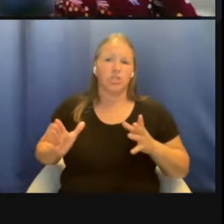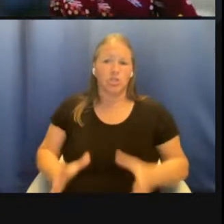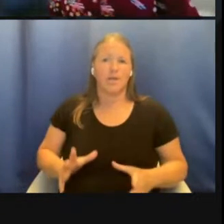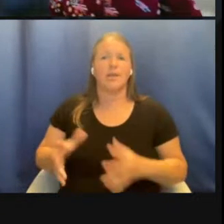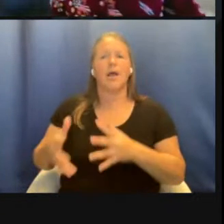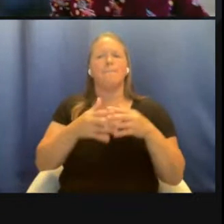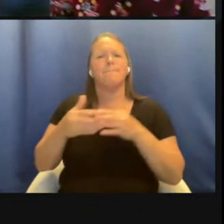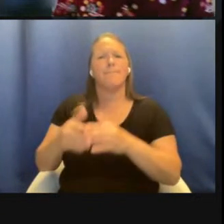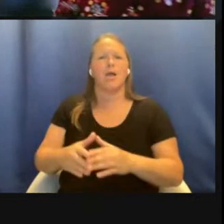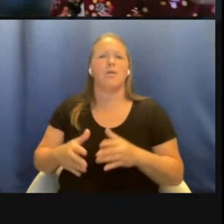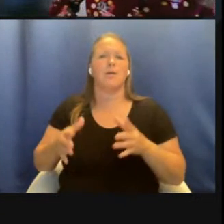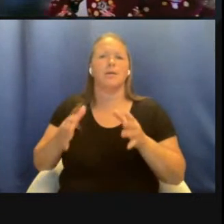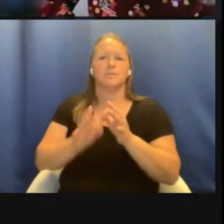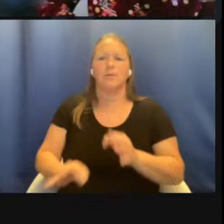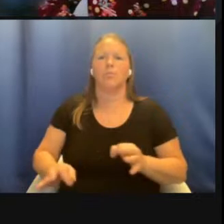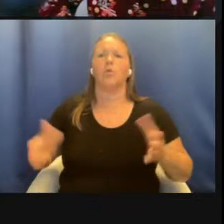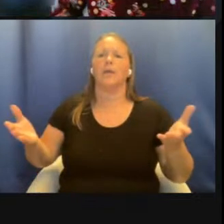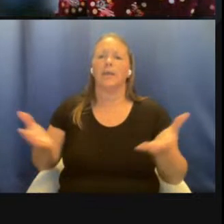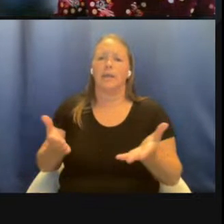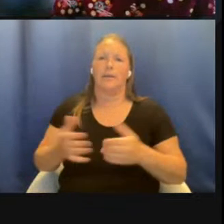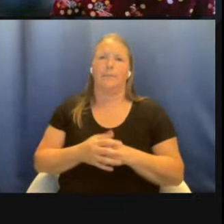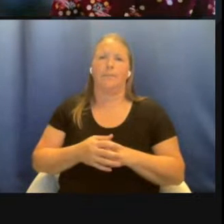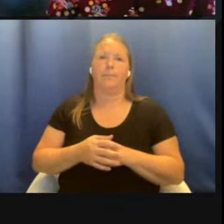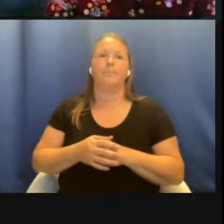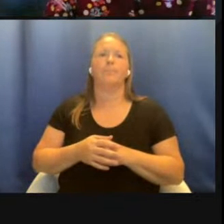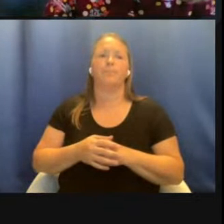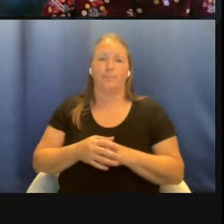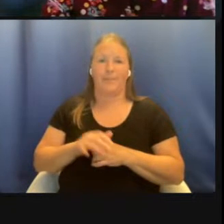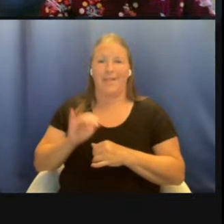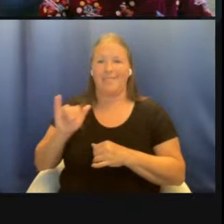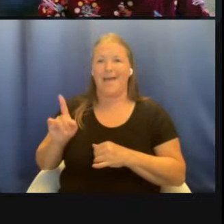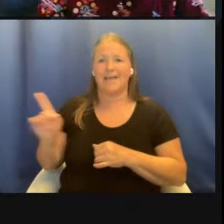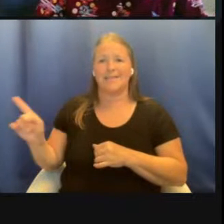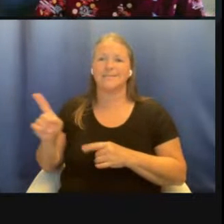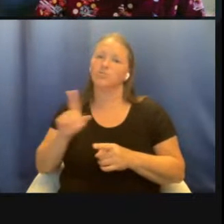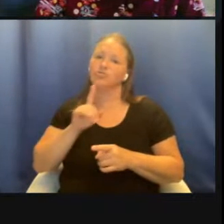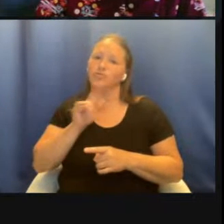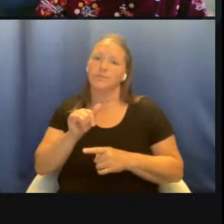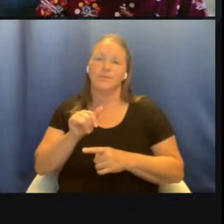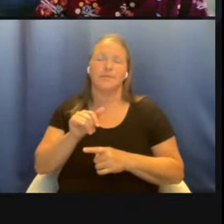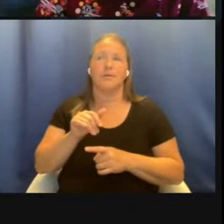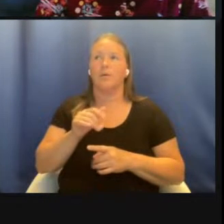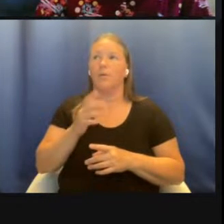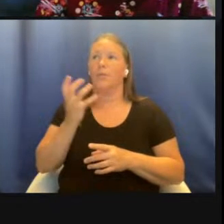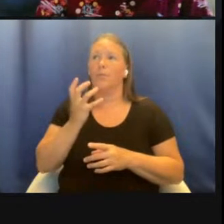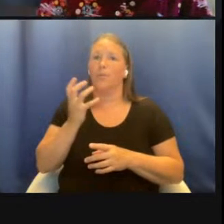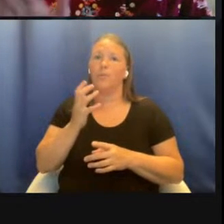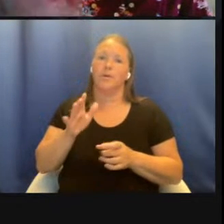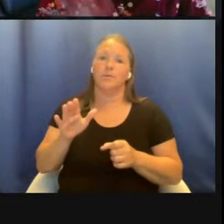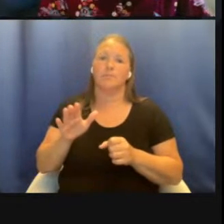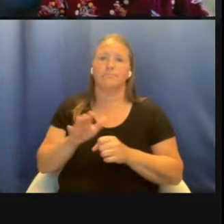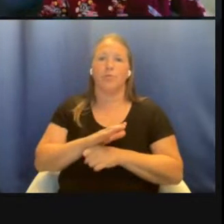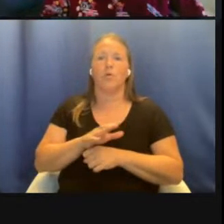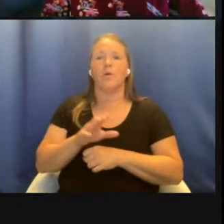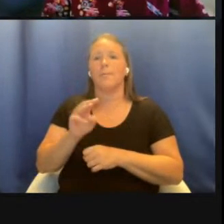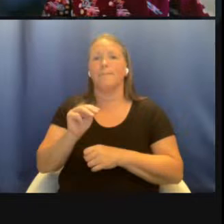grandchild of the ultimate royalist, Elizabeth Bonaparte, the ultimate monarchist. He,